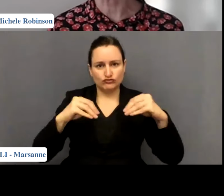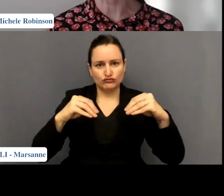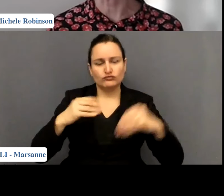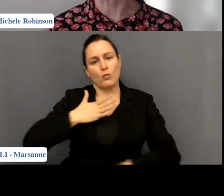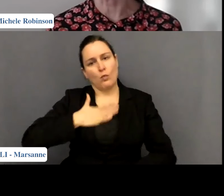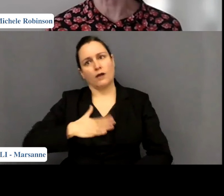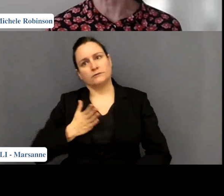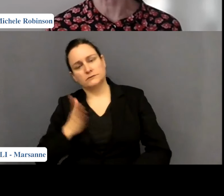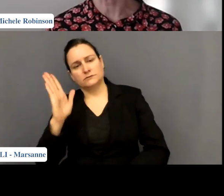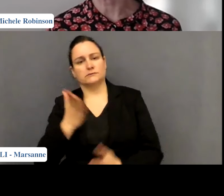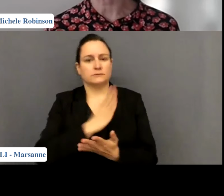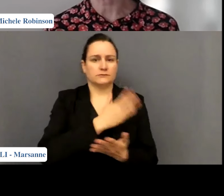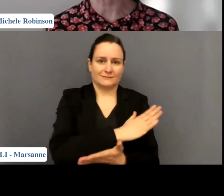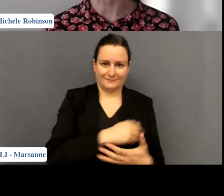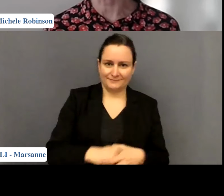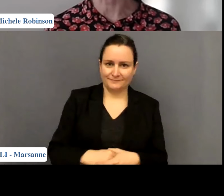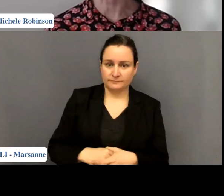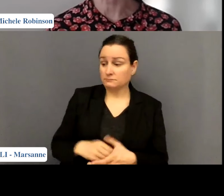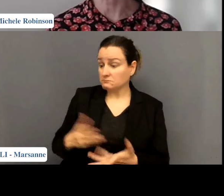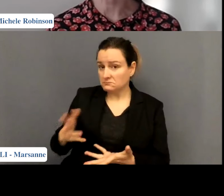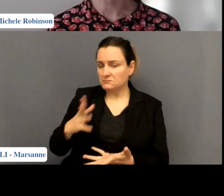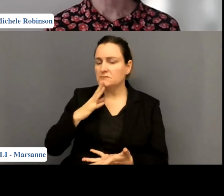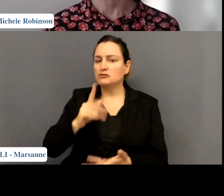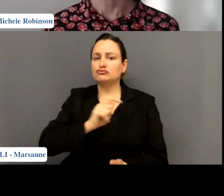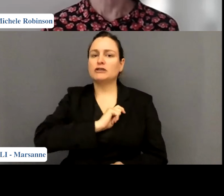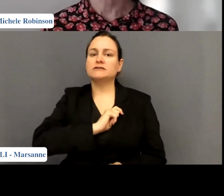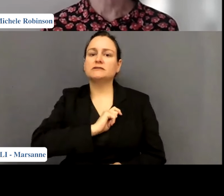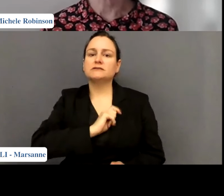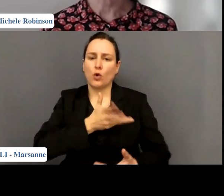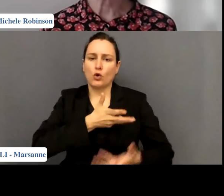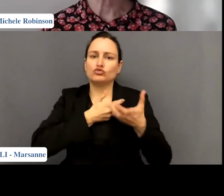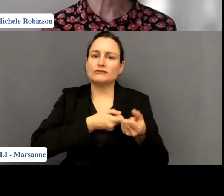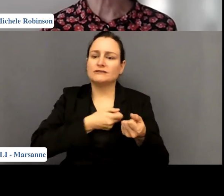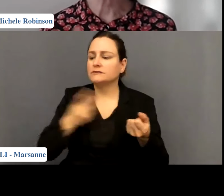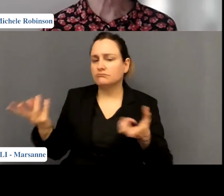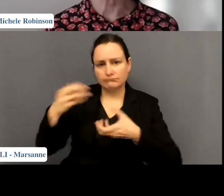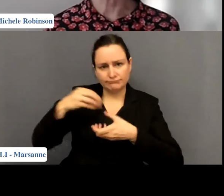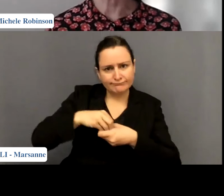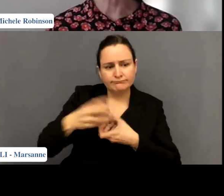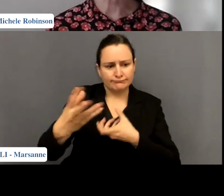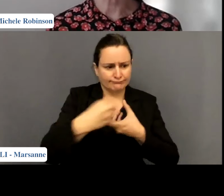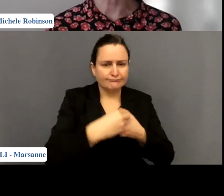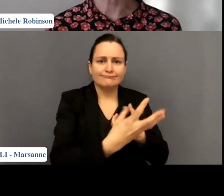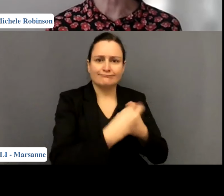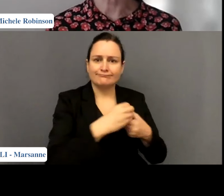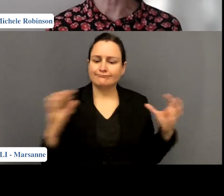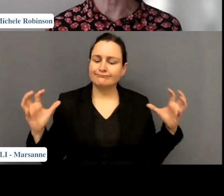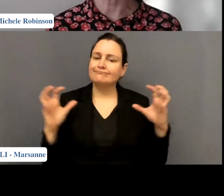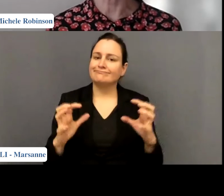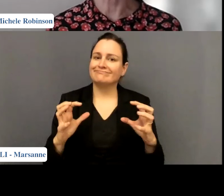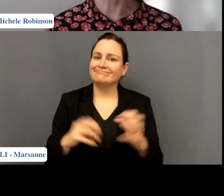culture of trust and learning. And I'm happy to put that into the chat. And by way of example on that latter point,